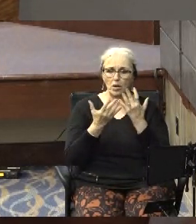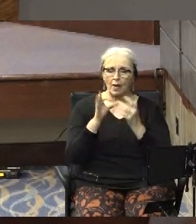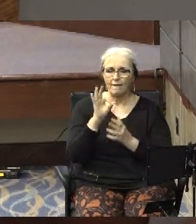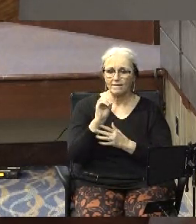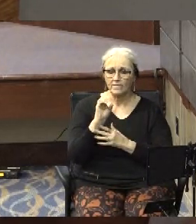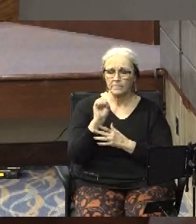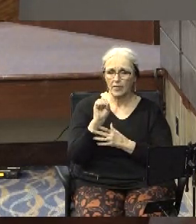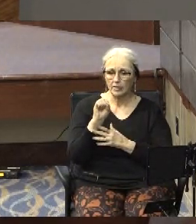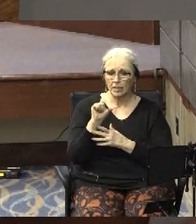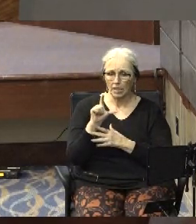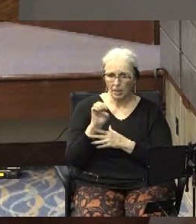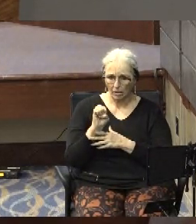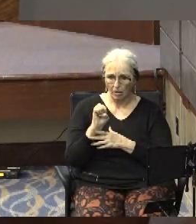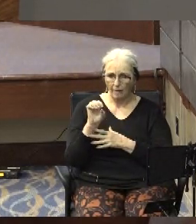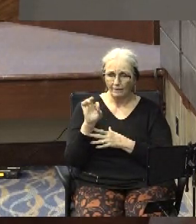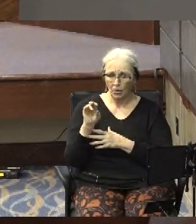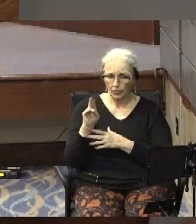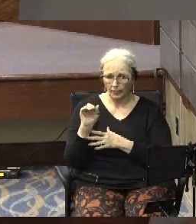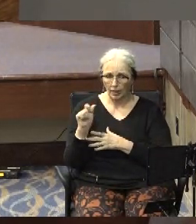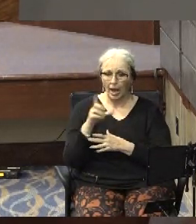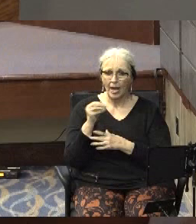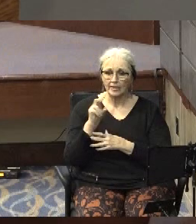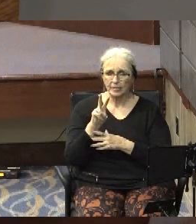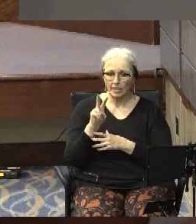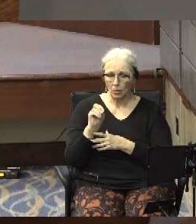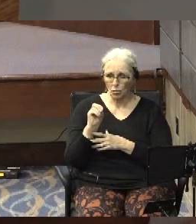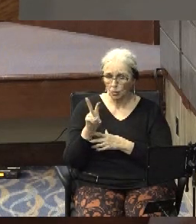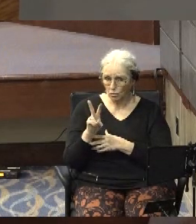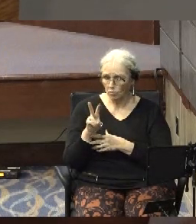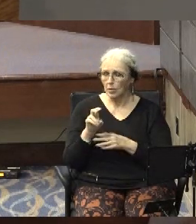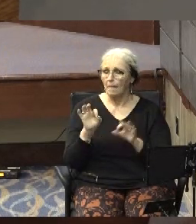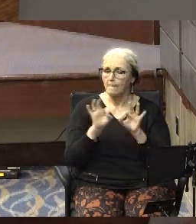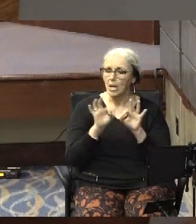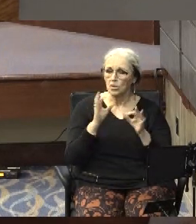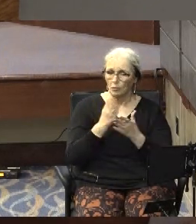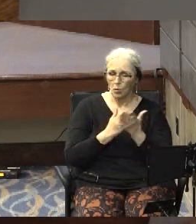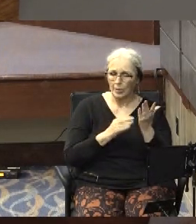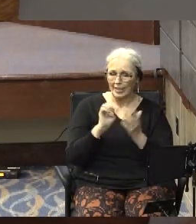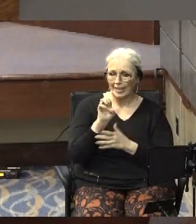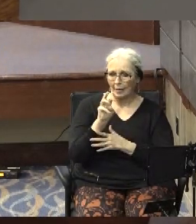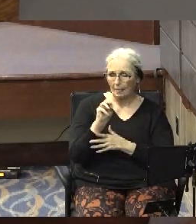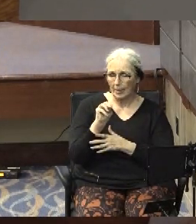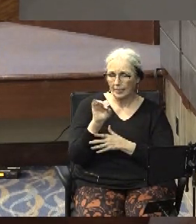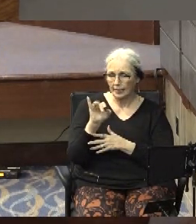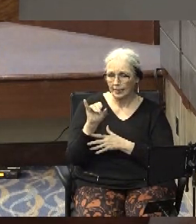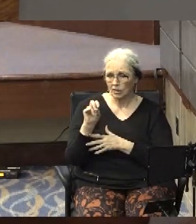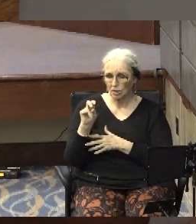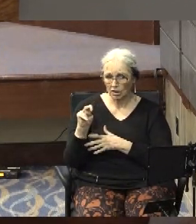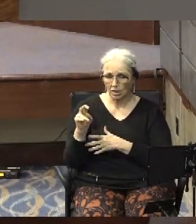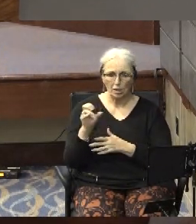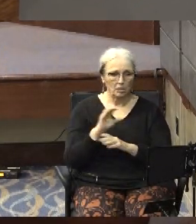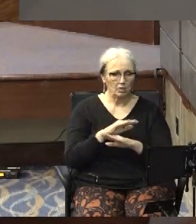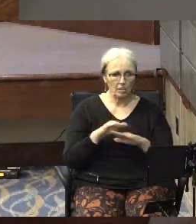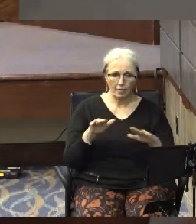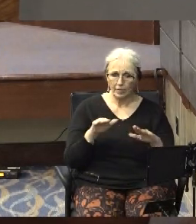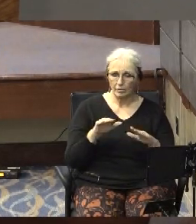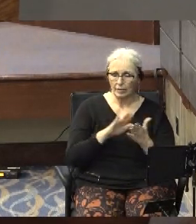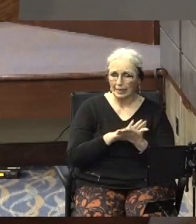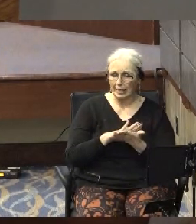to form CO2 which is the major source of our issues. There's no such thing as a clean fossil